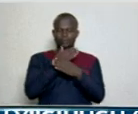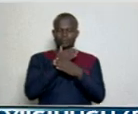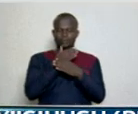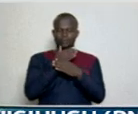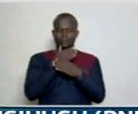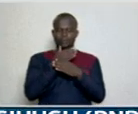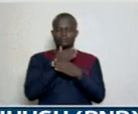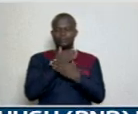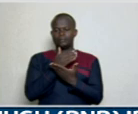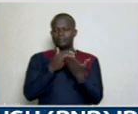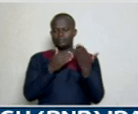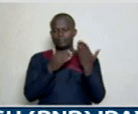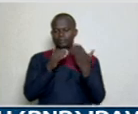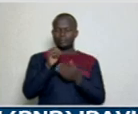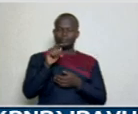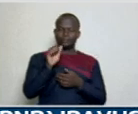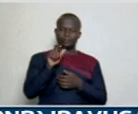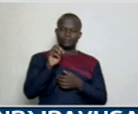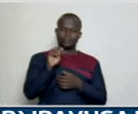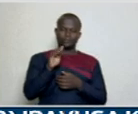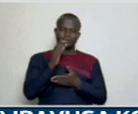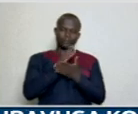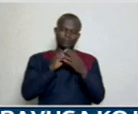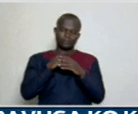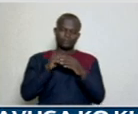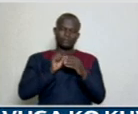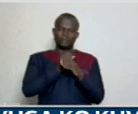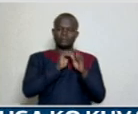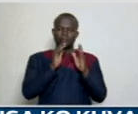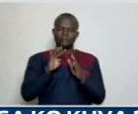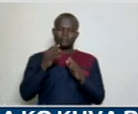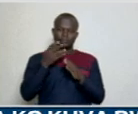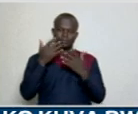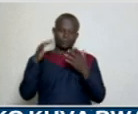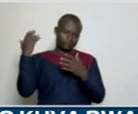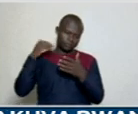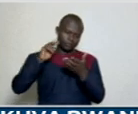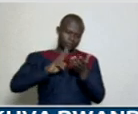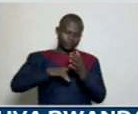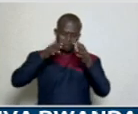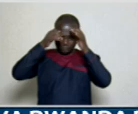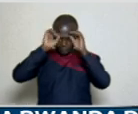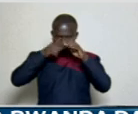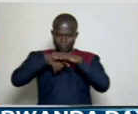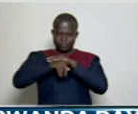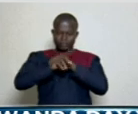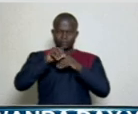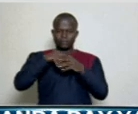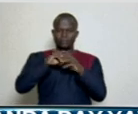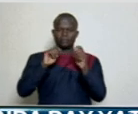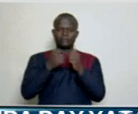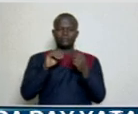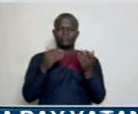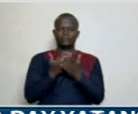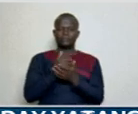bw'igihugu Mukabaramba rero Alvera ni umwe mu basenateri bane baheruka kwemezwa na perezida wa Repubulika bazinjira muri manda nshya